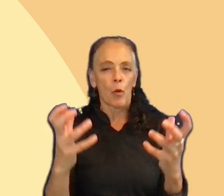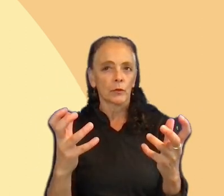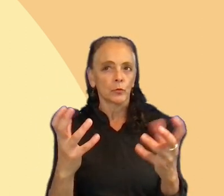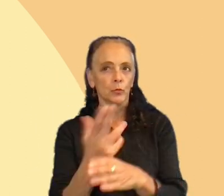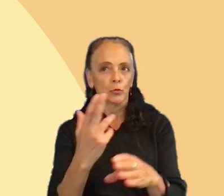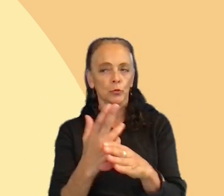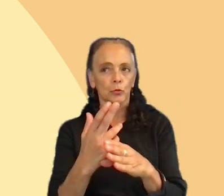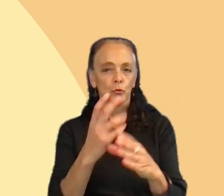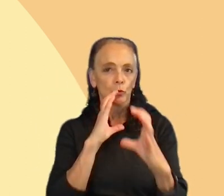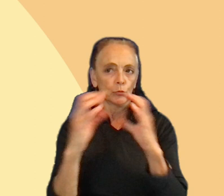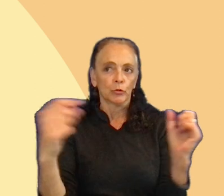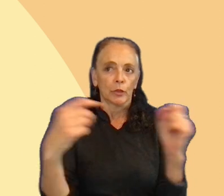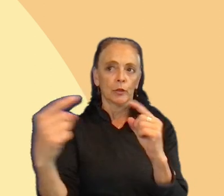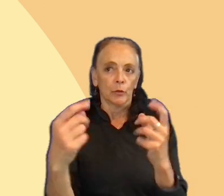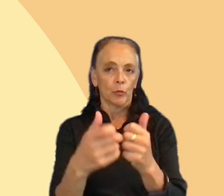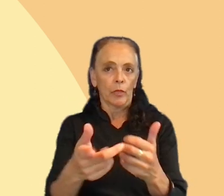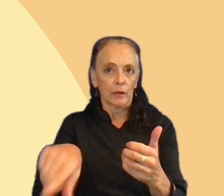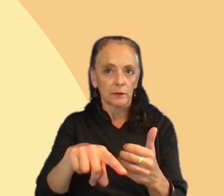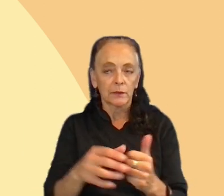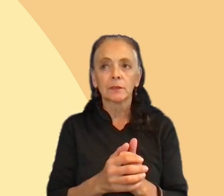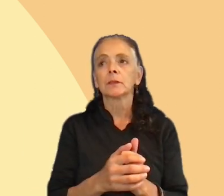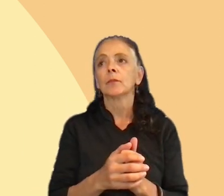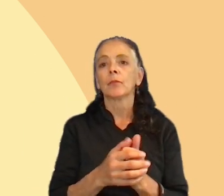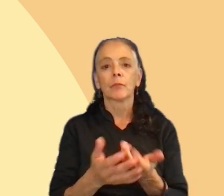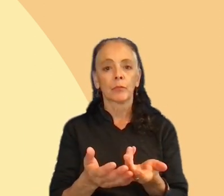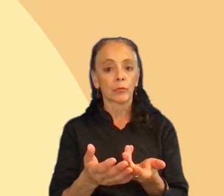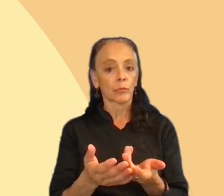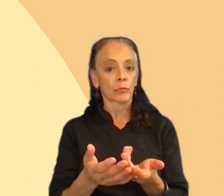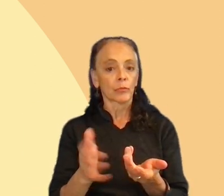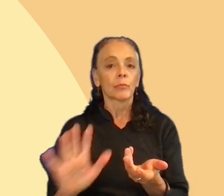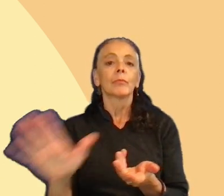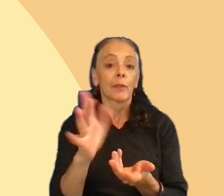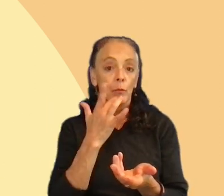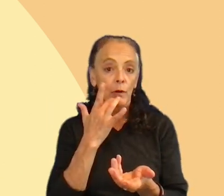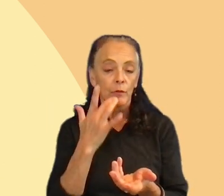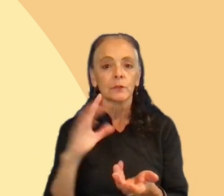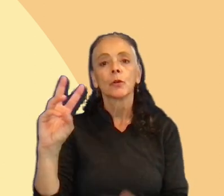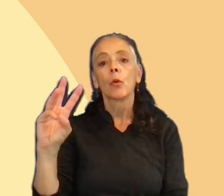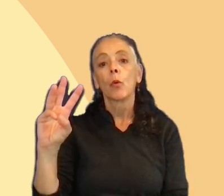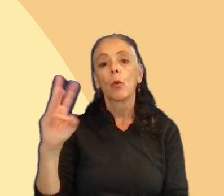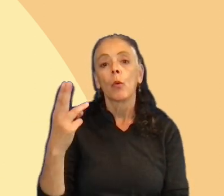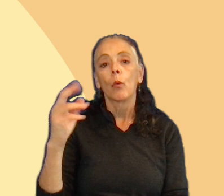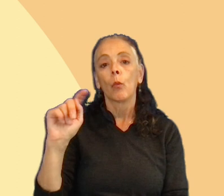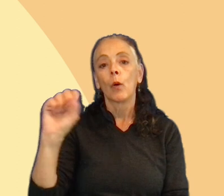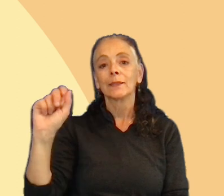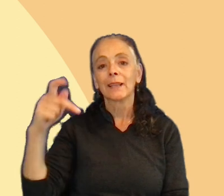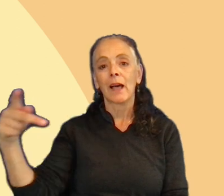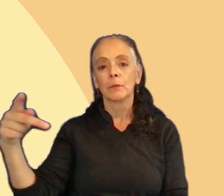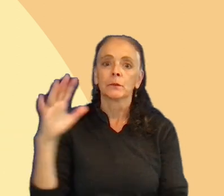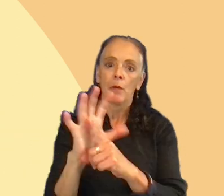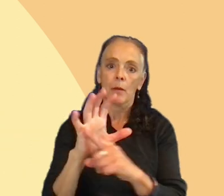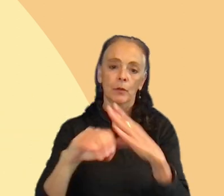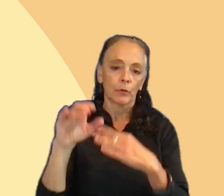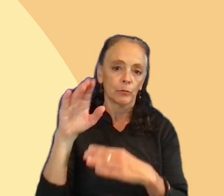us that we would use or or the their preference whatsapp is very common brazil very popular